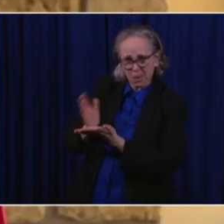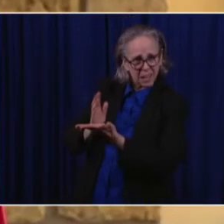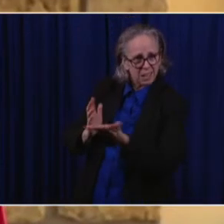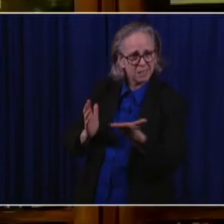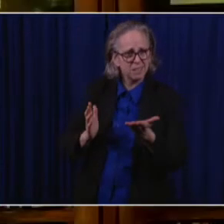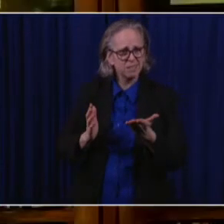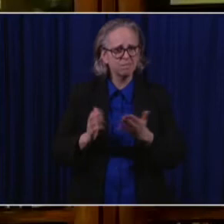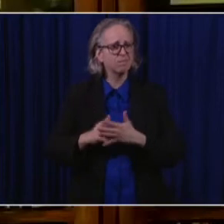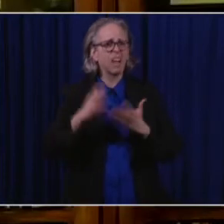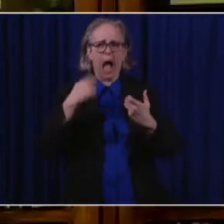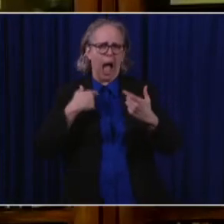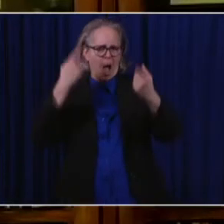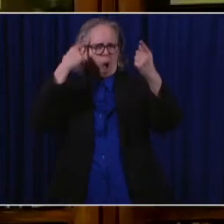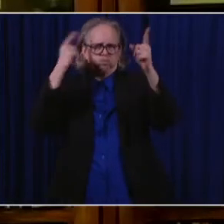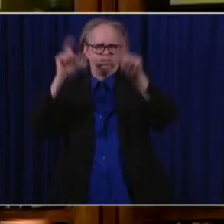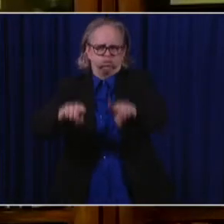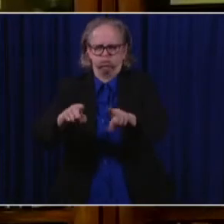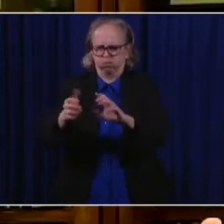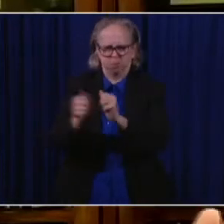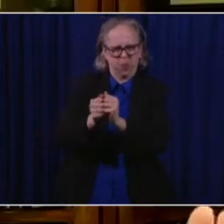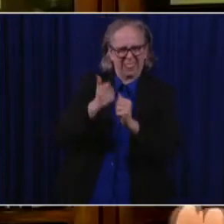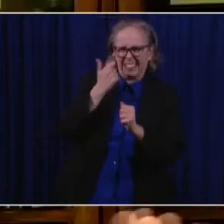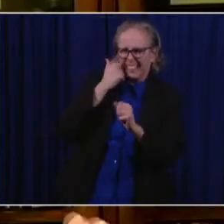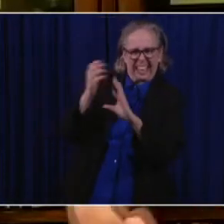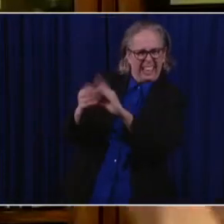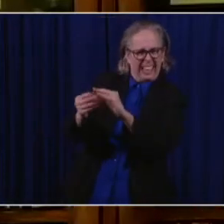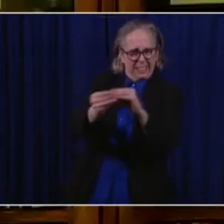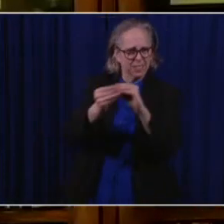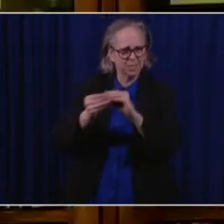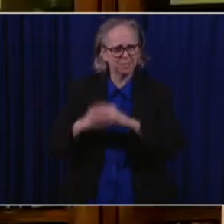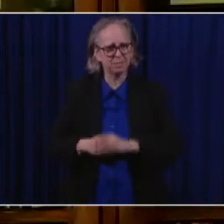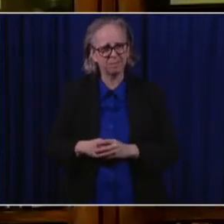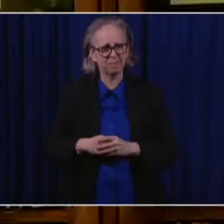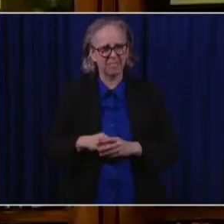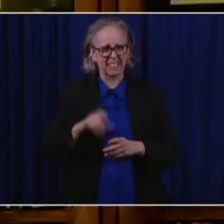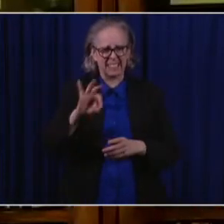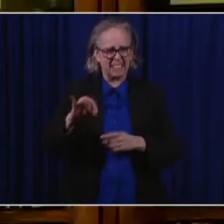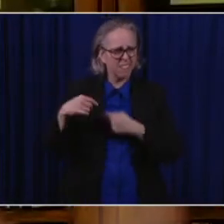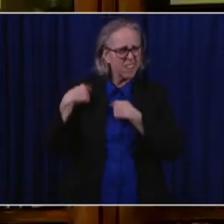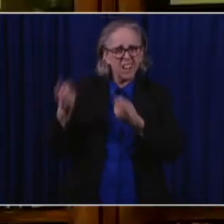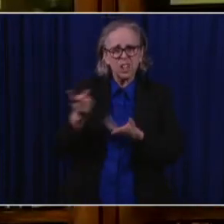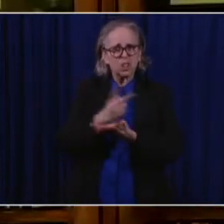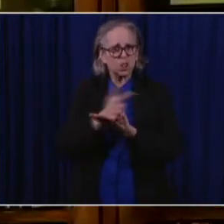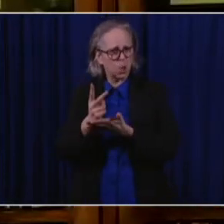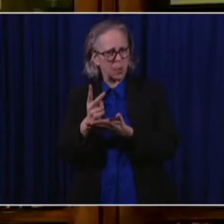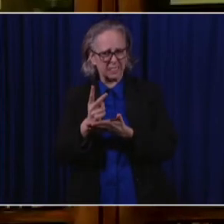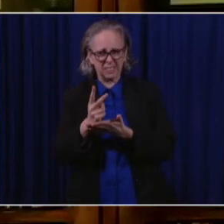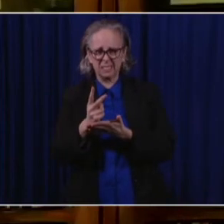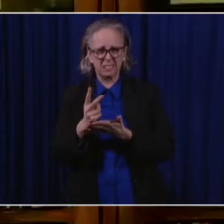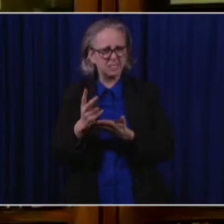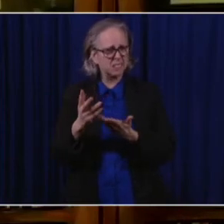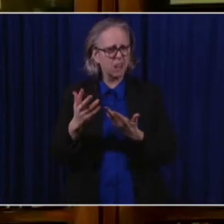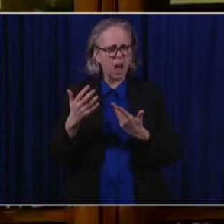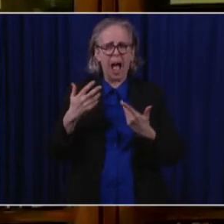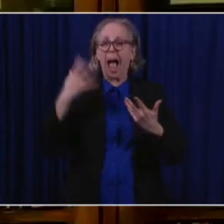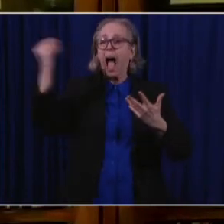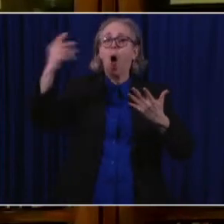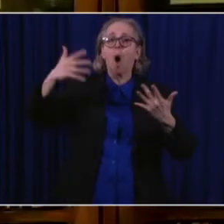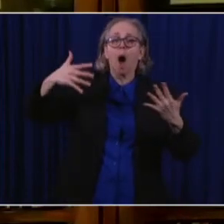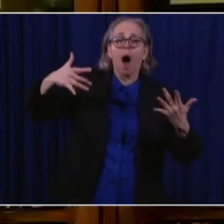Governor. I think if the person hasn't been really safe for the last 14 days in what they're doing. They could test